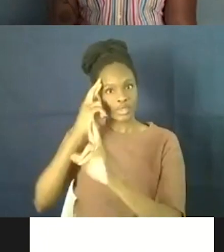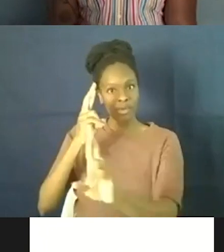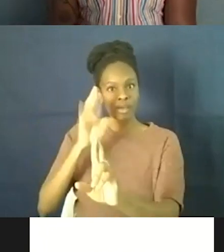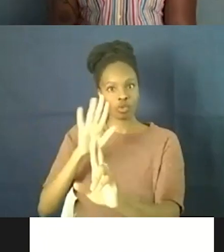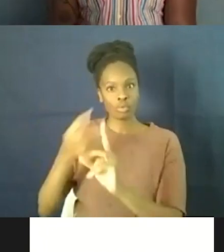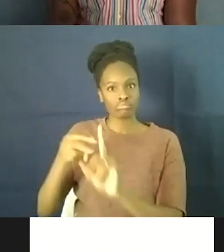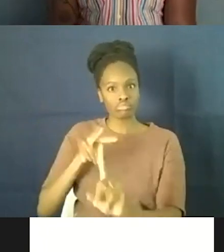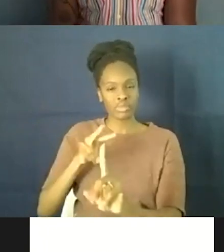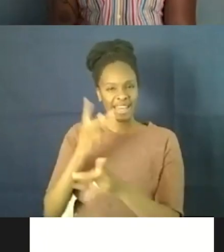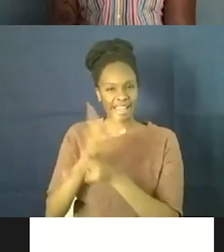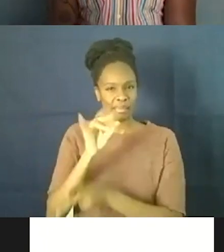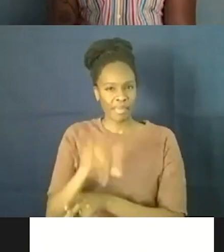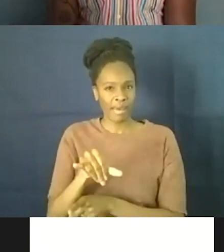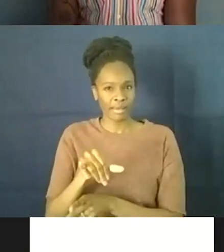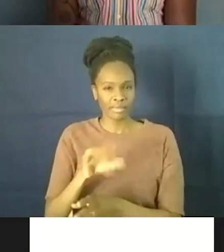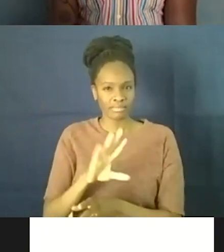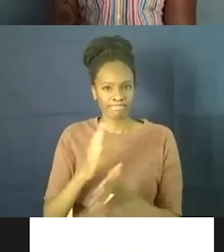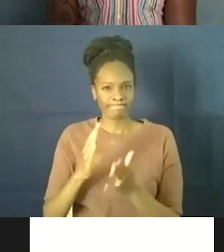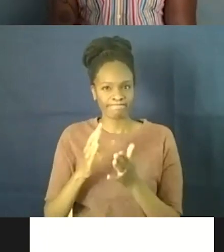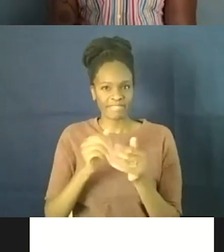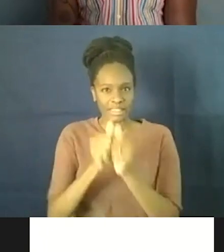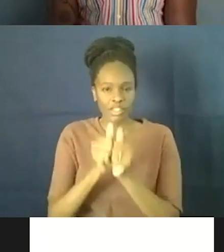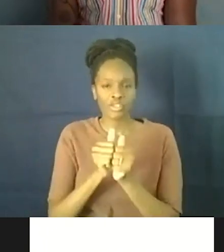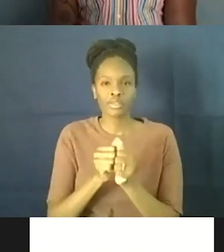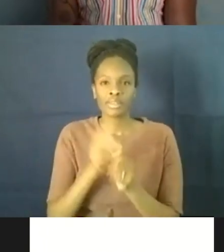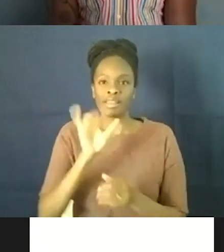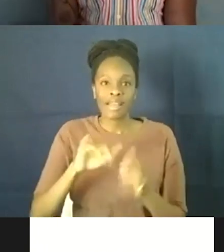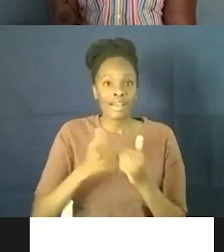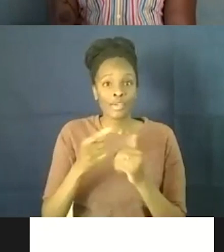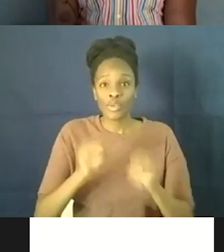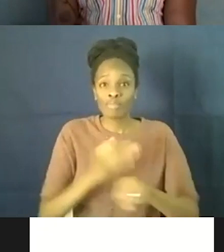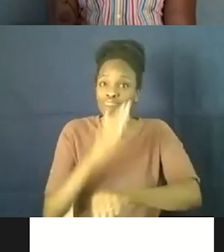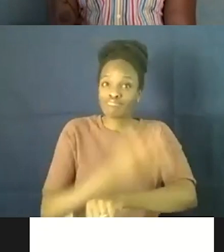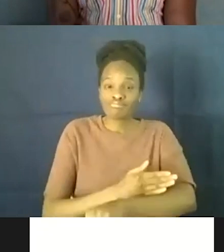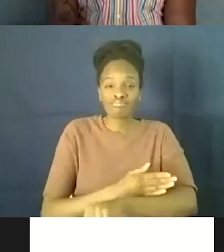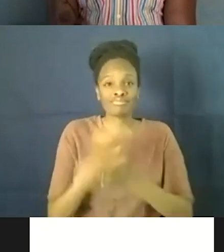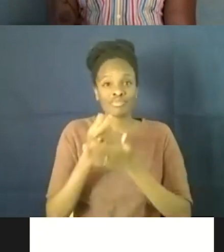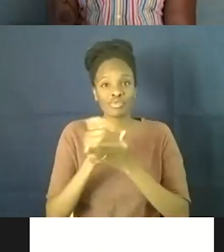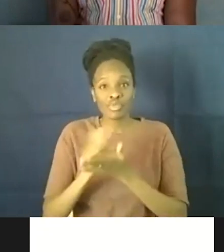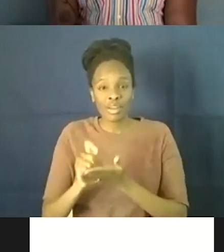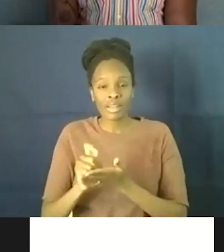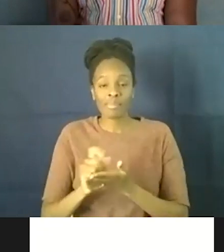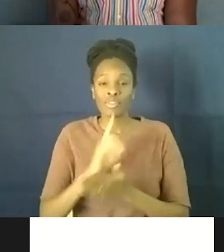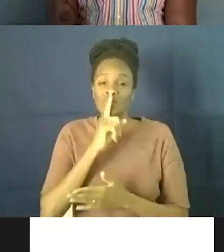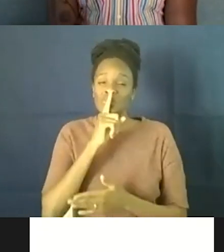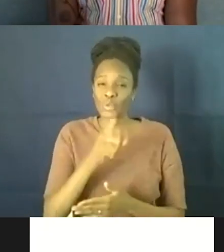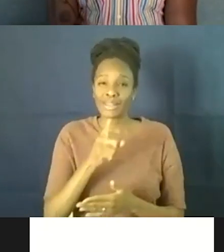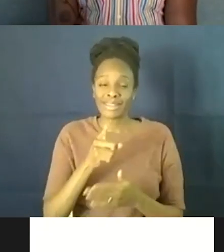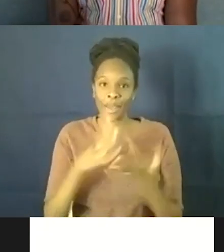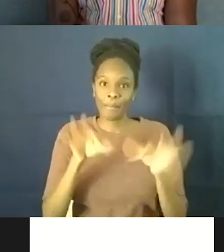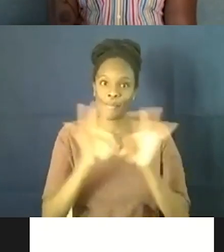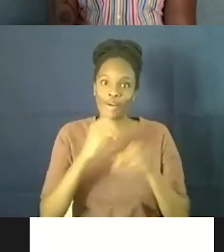intact, because that's how you find your voice, how you become a better writer. That's just, these are formative years, you know, college campus.